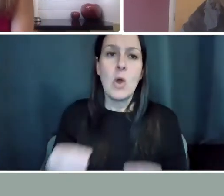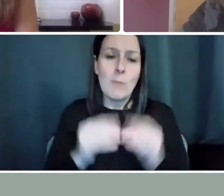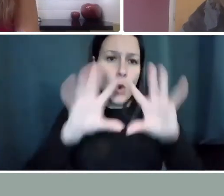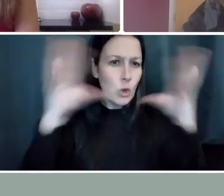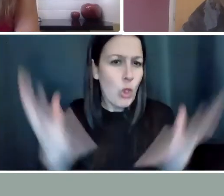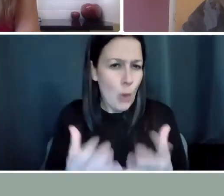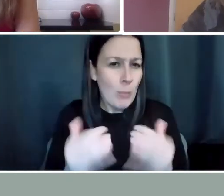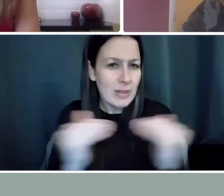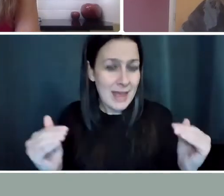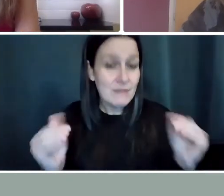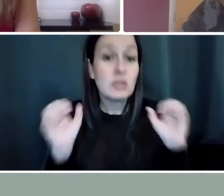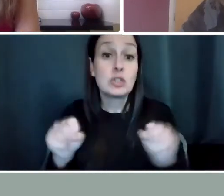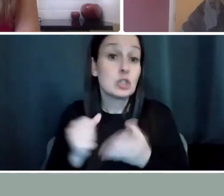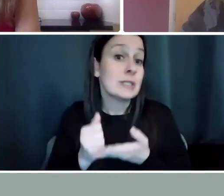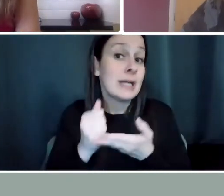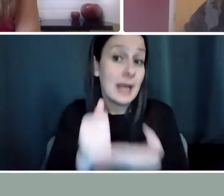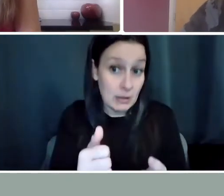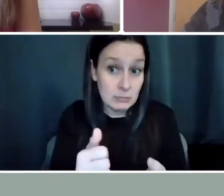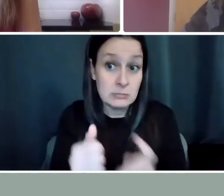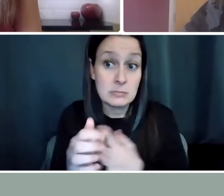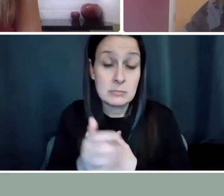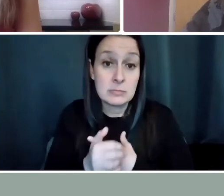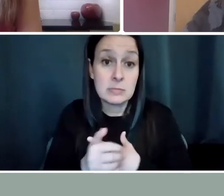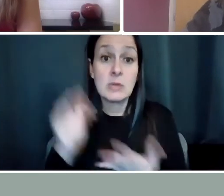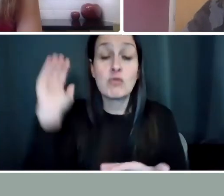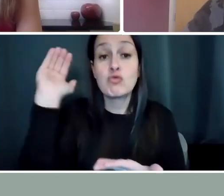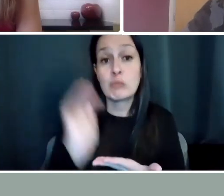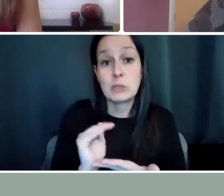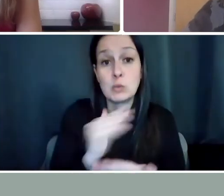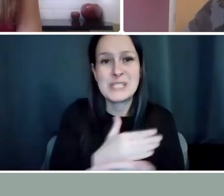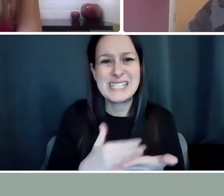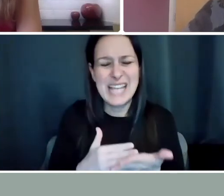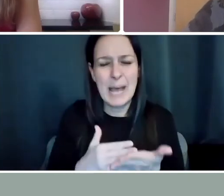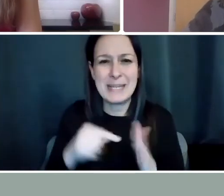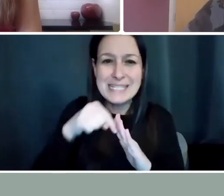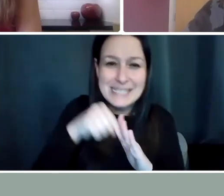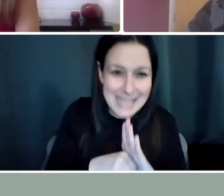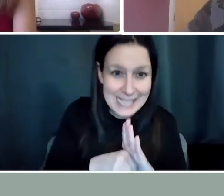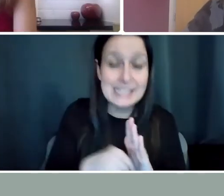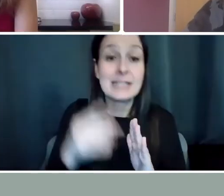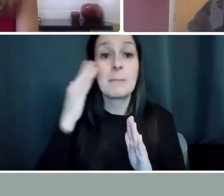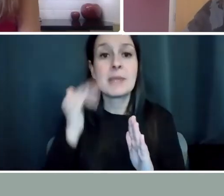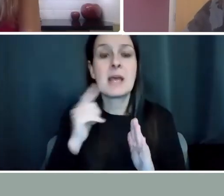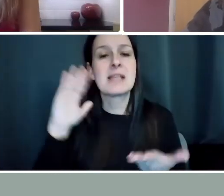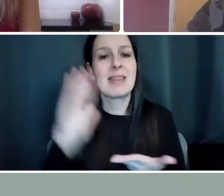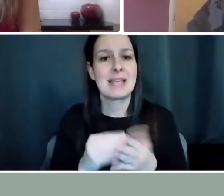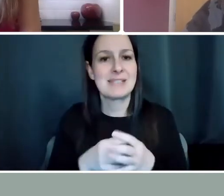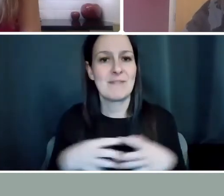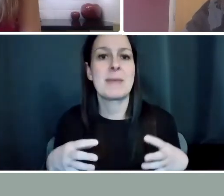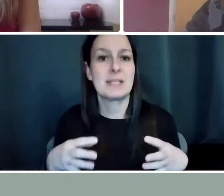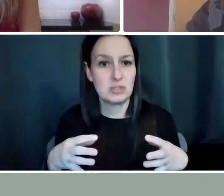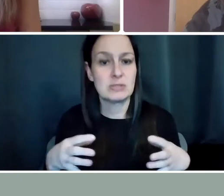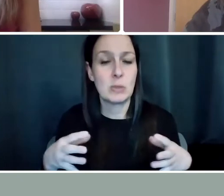level, could help to reduce some of the intensity simply because you're reducing the burden